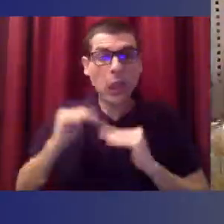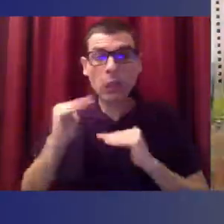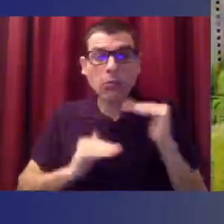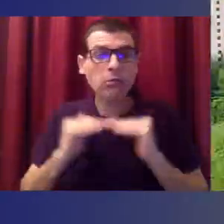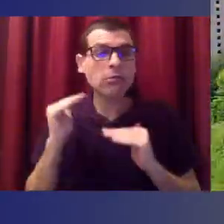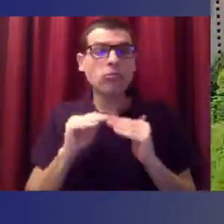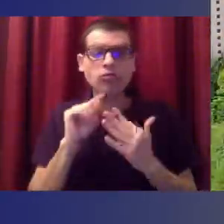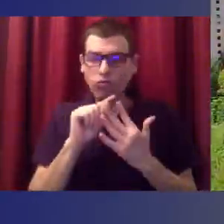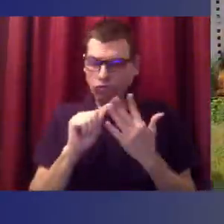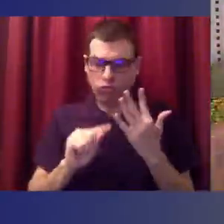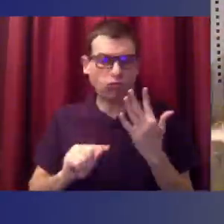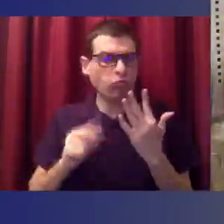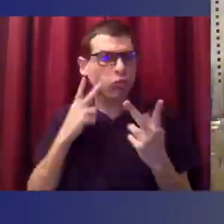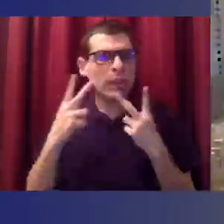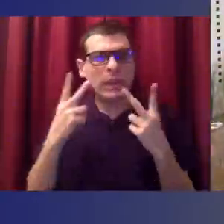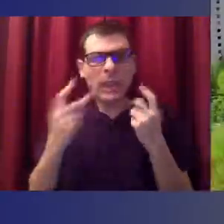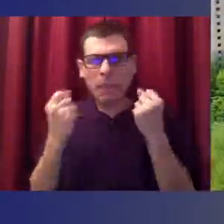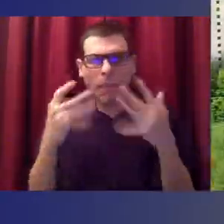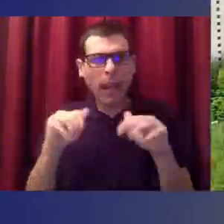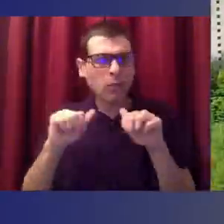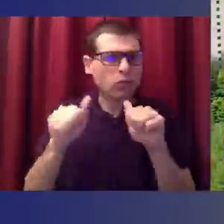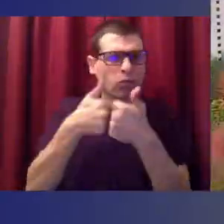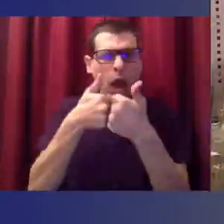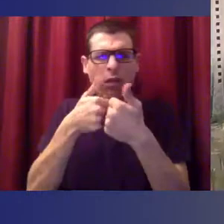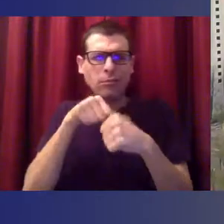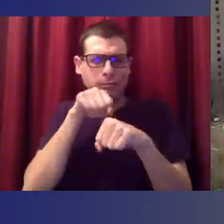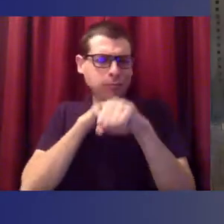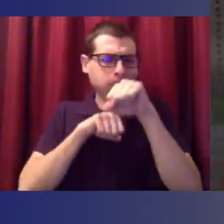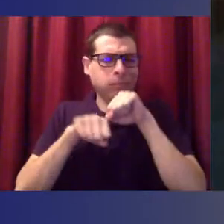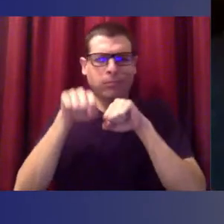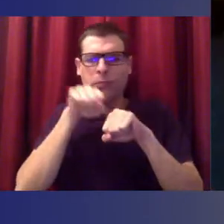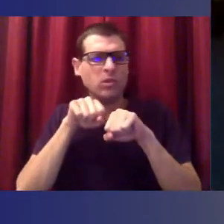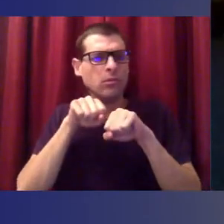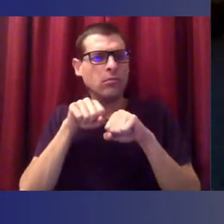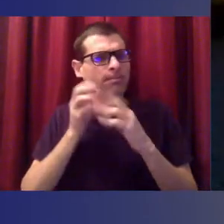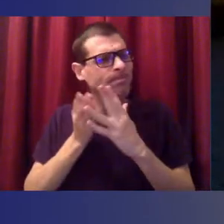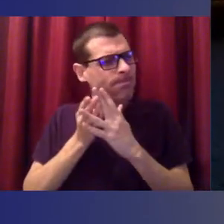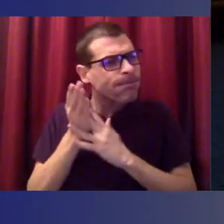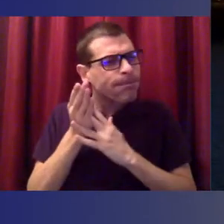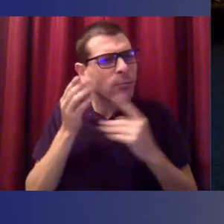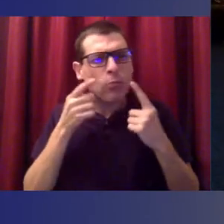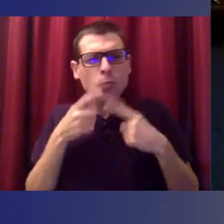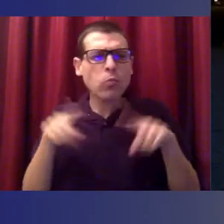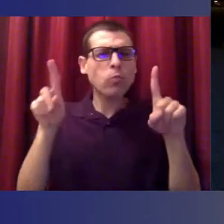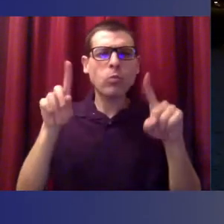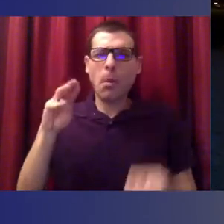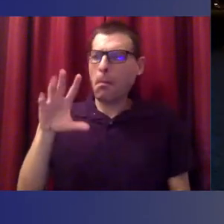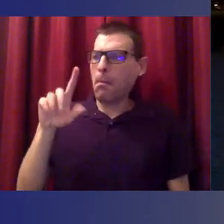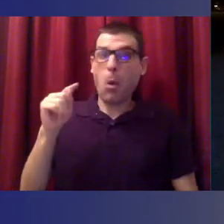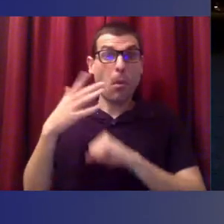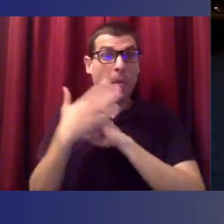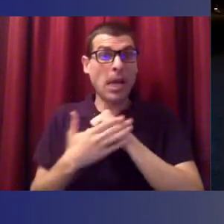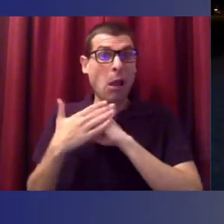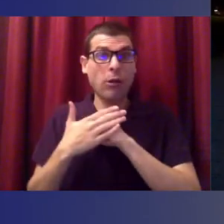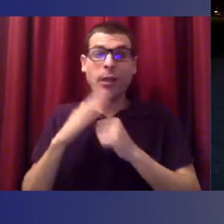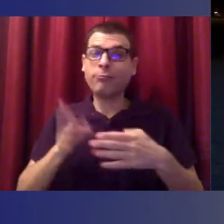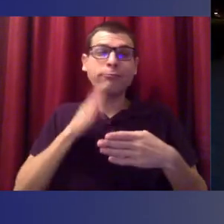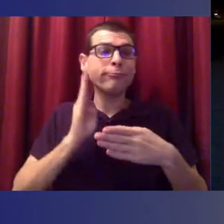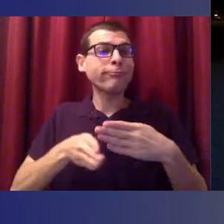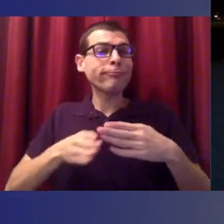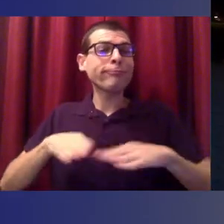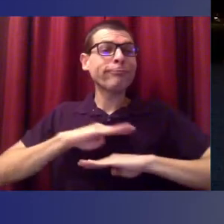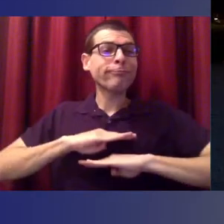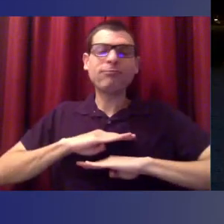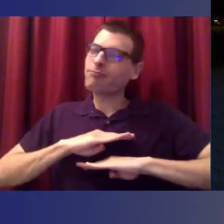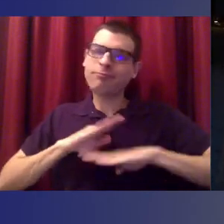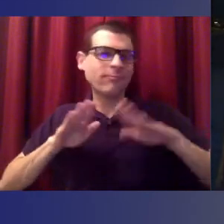We've risen to every challenge, but the work of Multnomah County is far from complete.